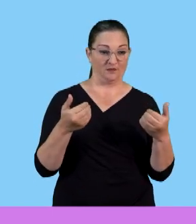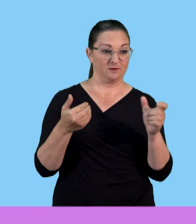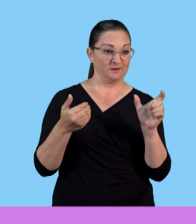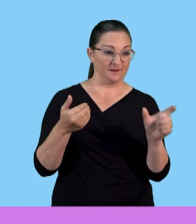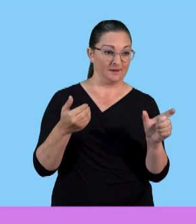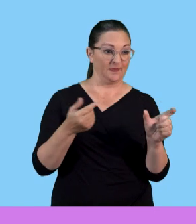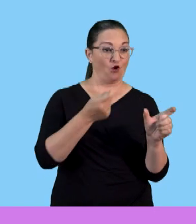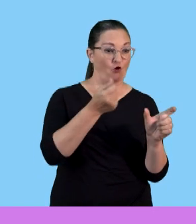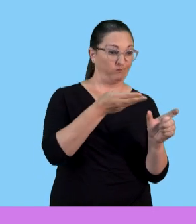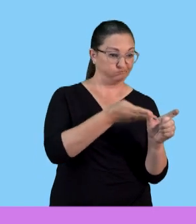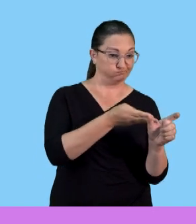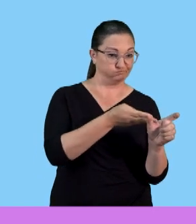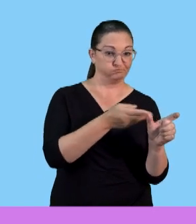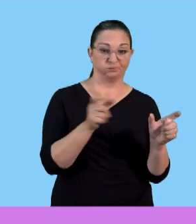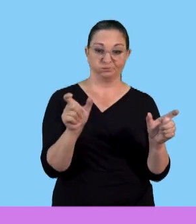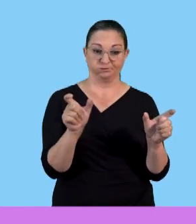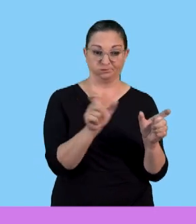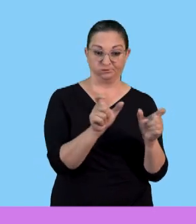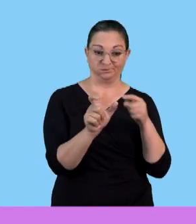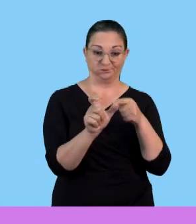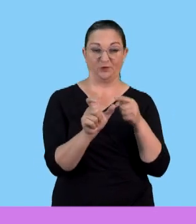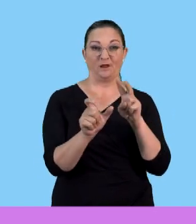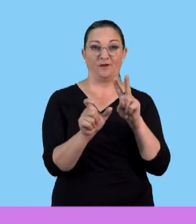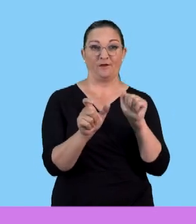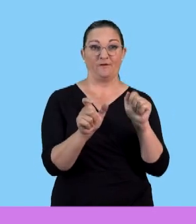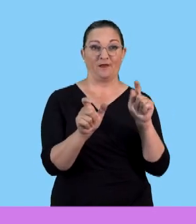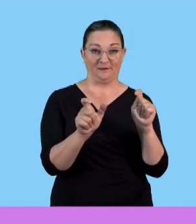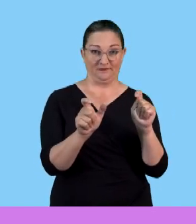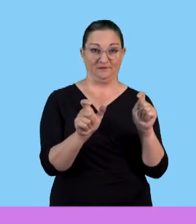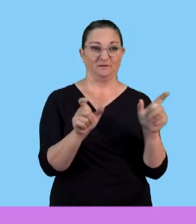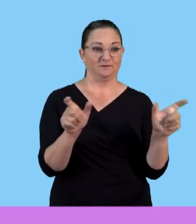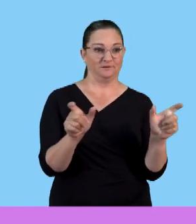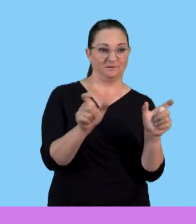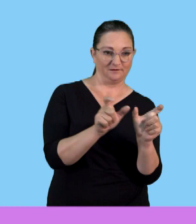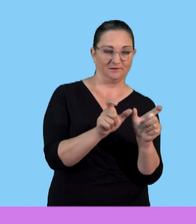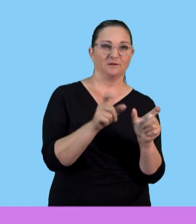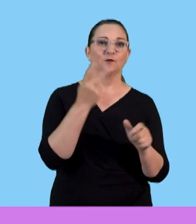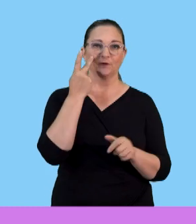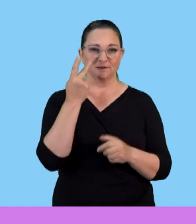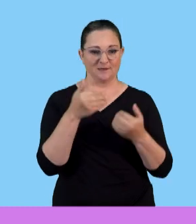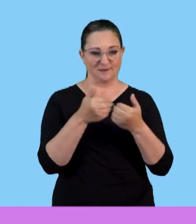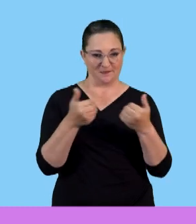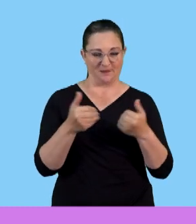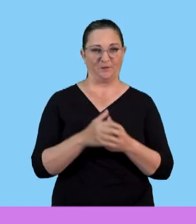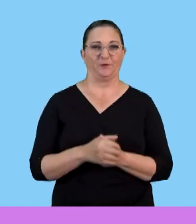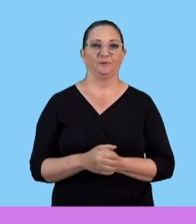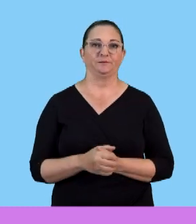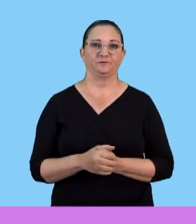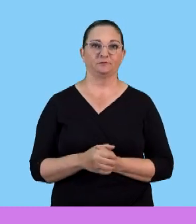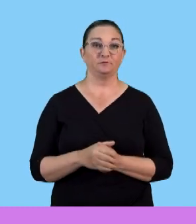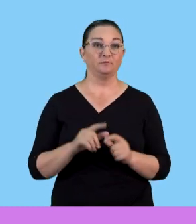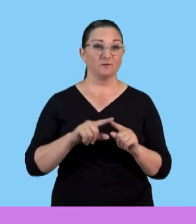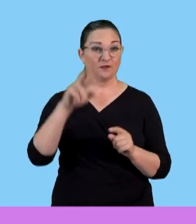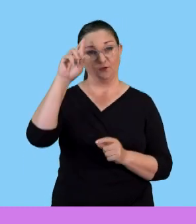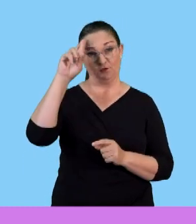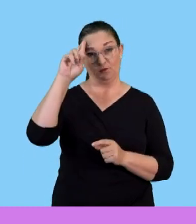of an item as well as the VAT amount. We are separating the two so that we can be able to see the VAT amount that was